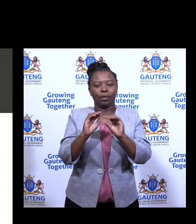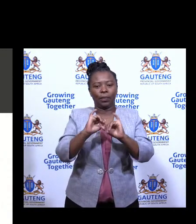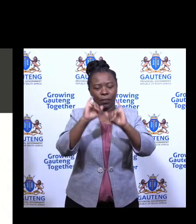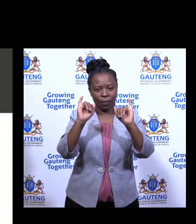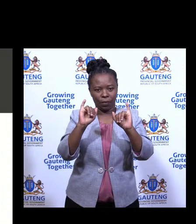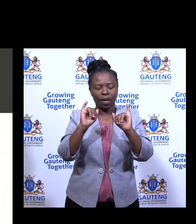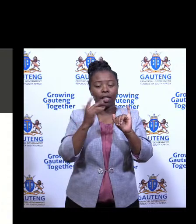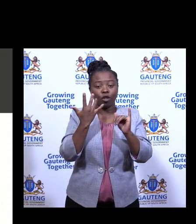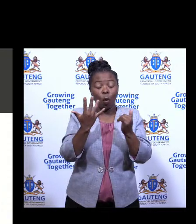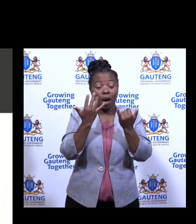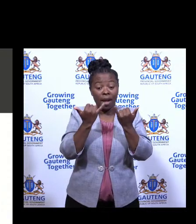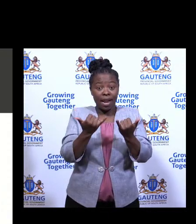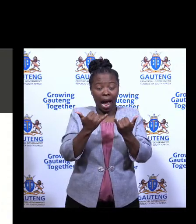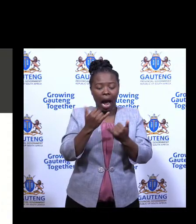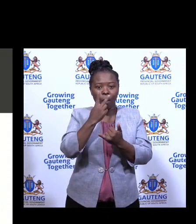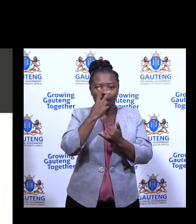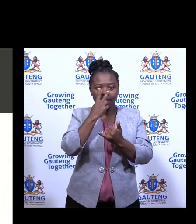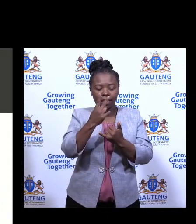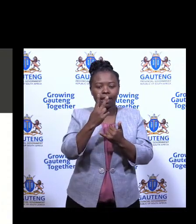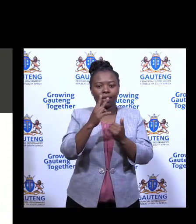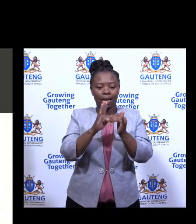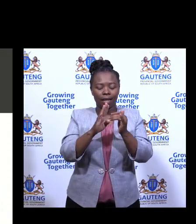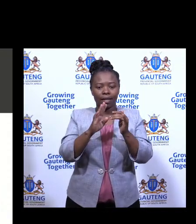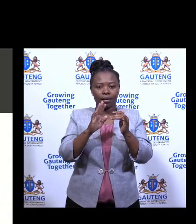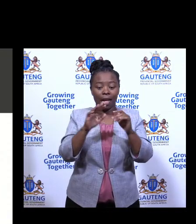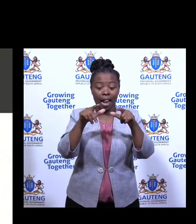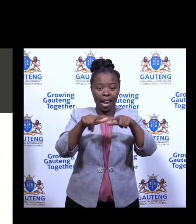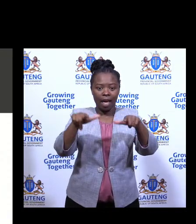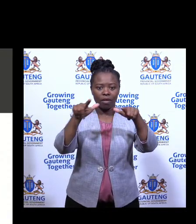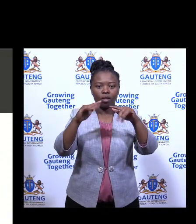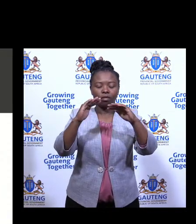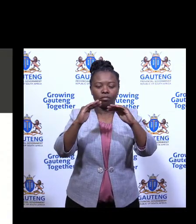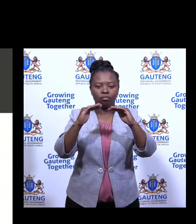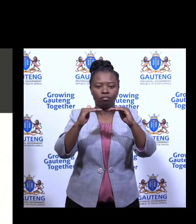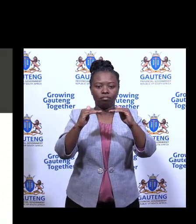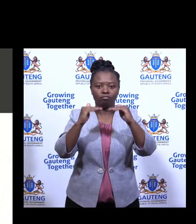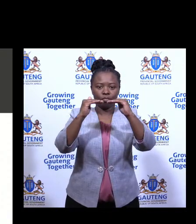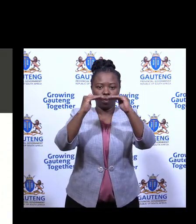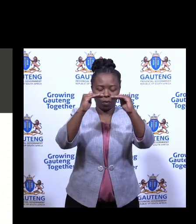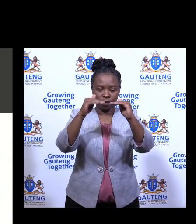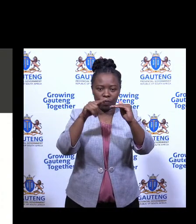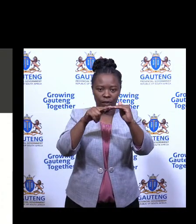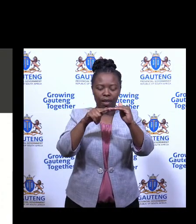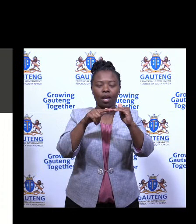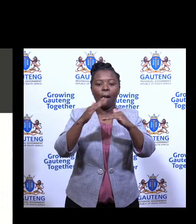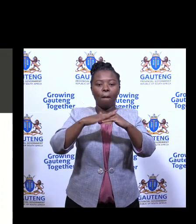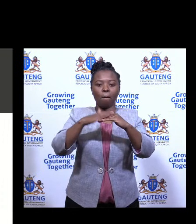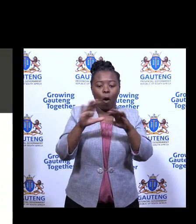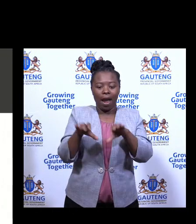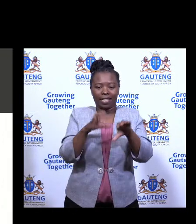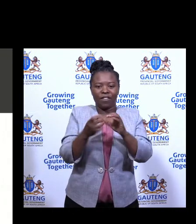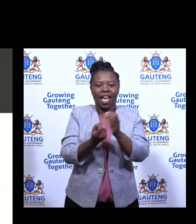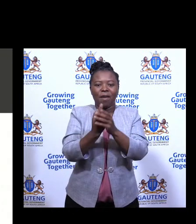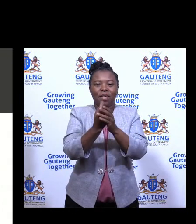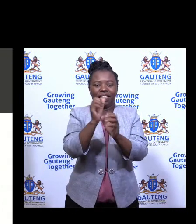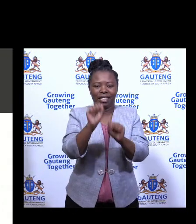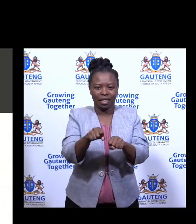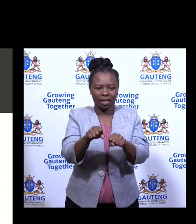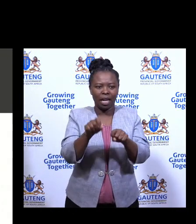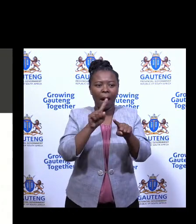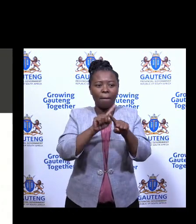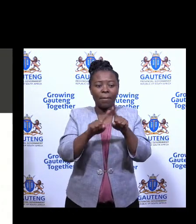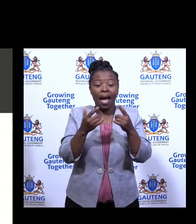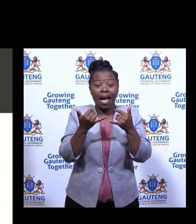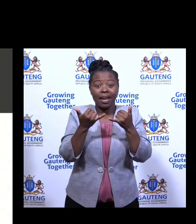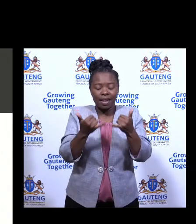as the levels of have increased and more activity has taken place, that we're seeing a lot more activity happening, but it certainly isn't at